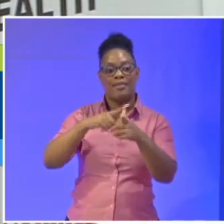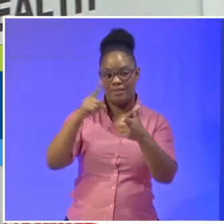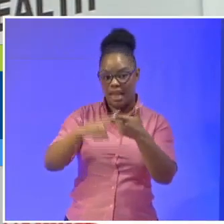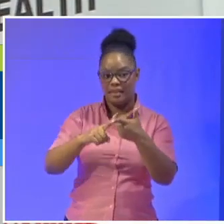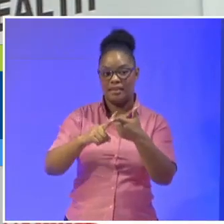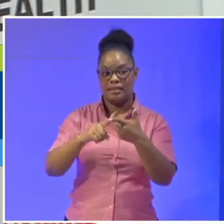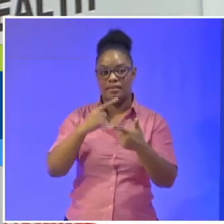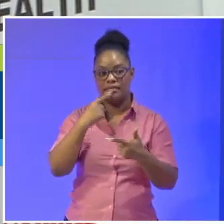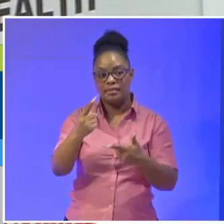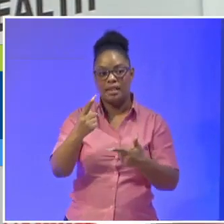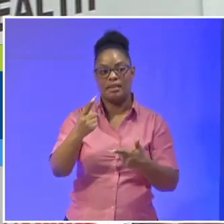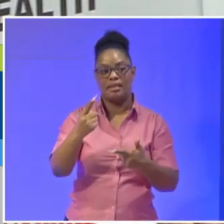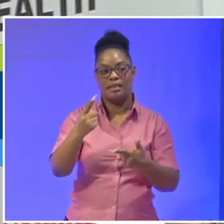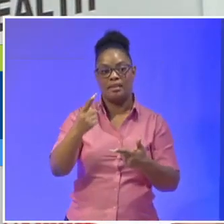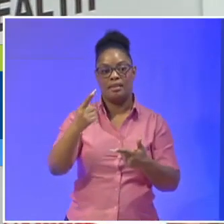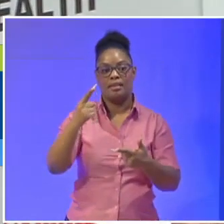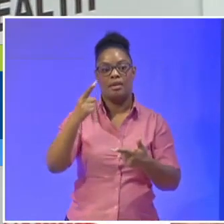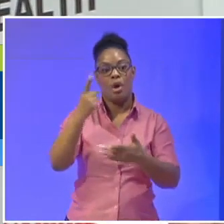prior.